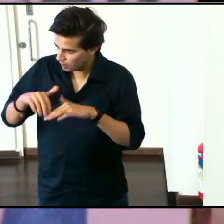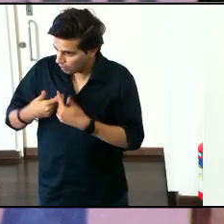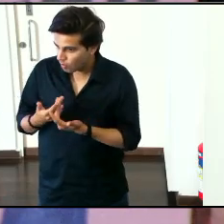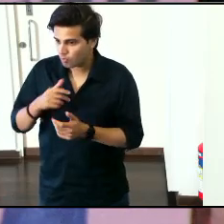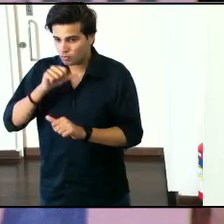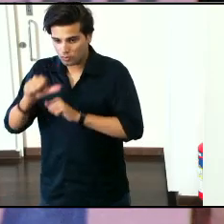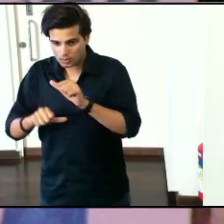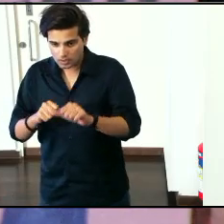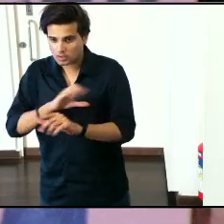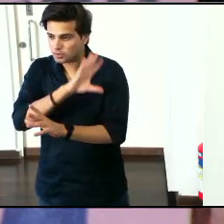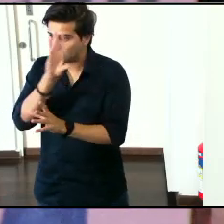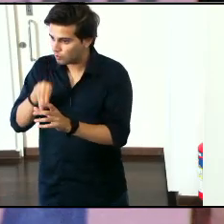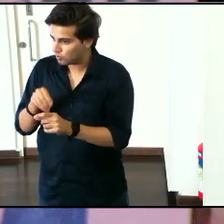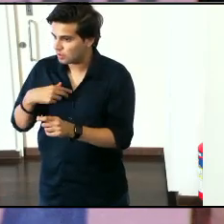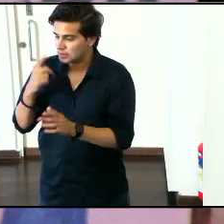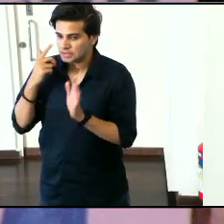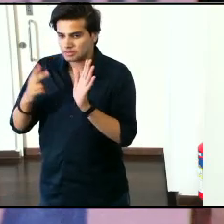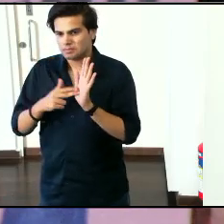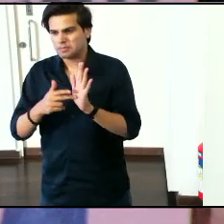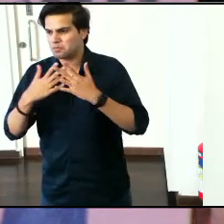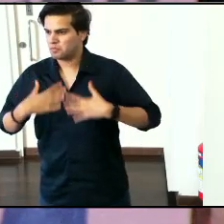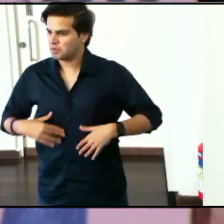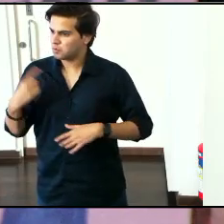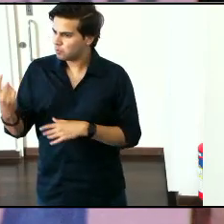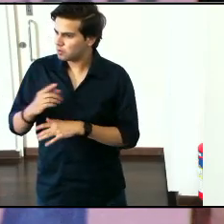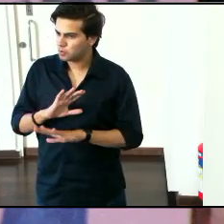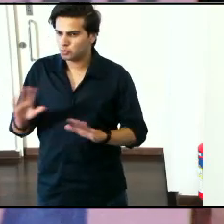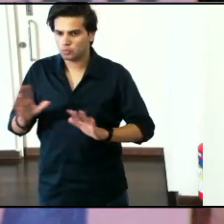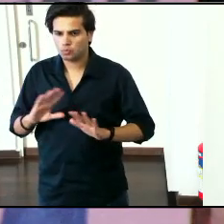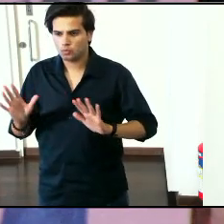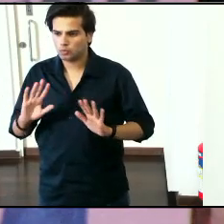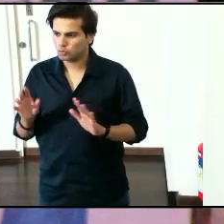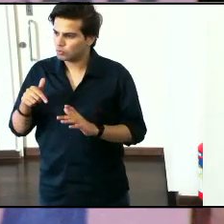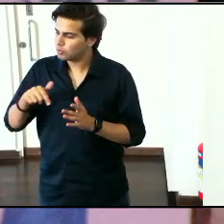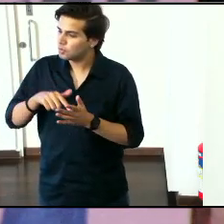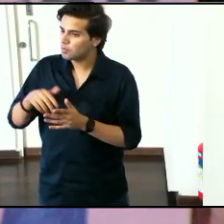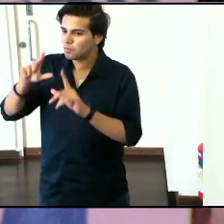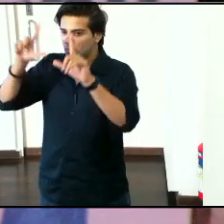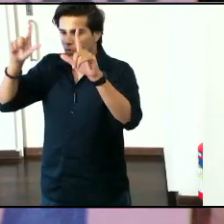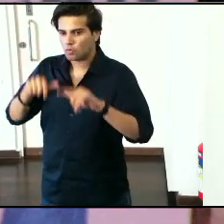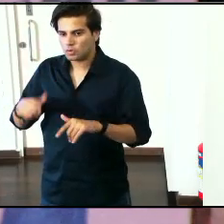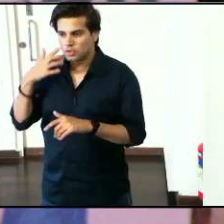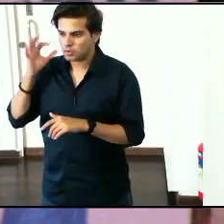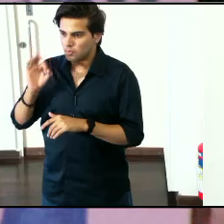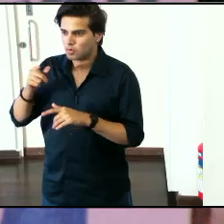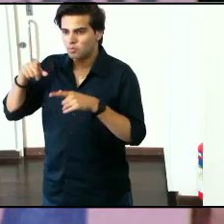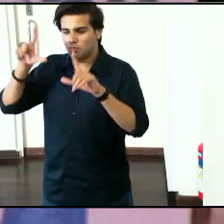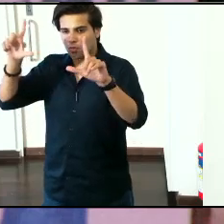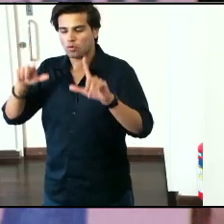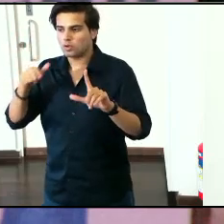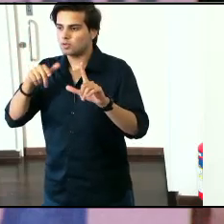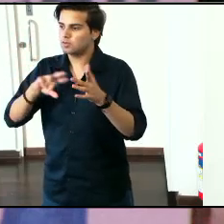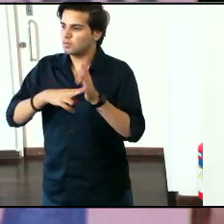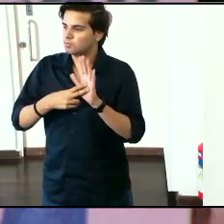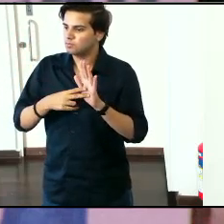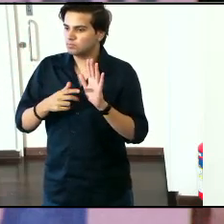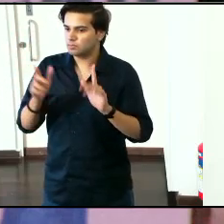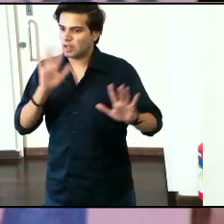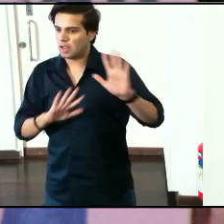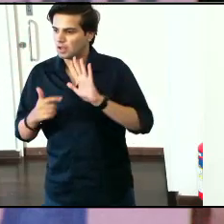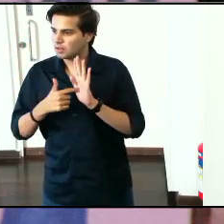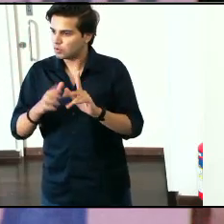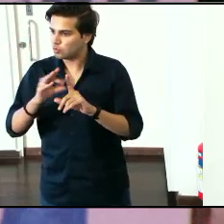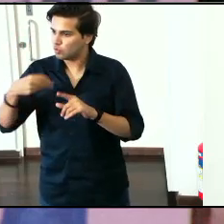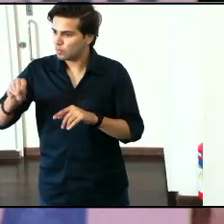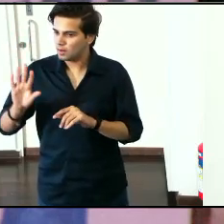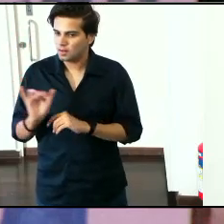It's not just the physical body on the street, but also the poster. The poster itself is an actor. So I think it's important